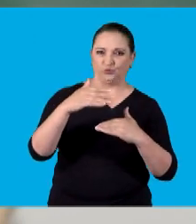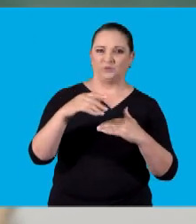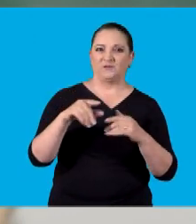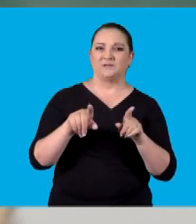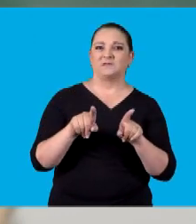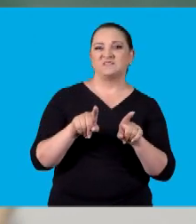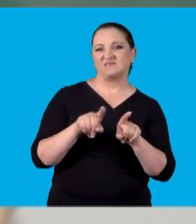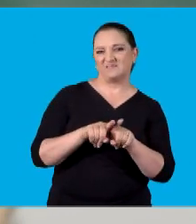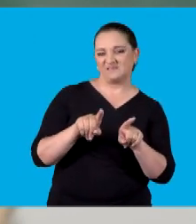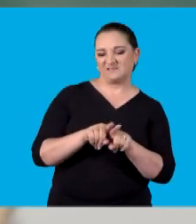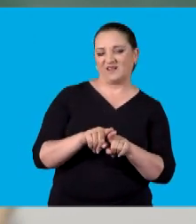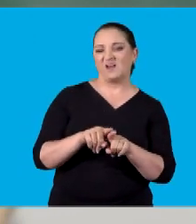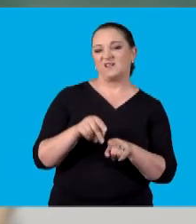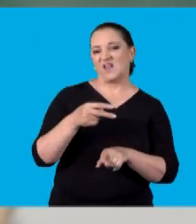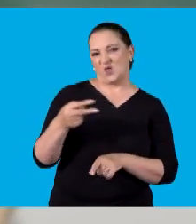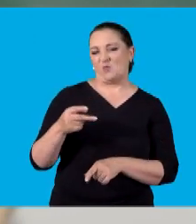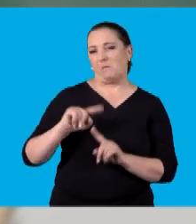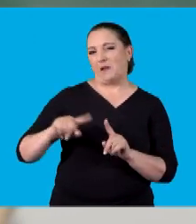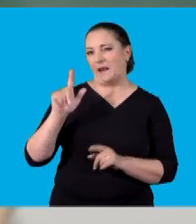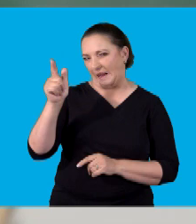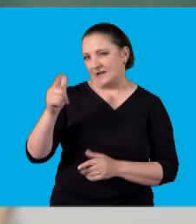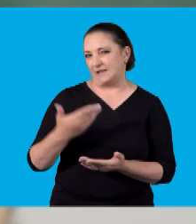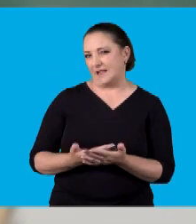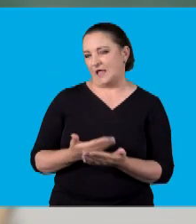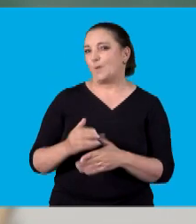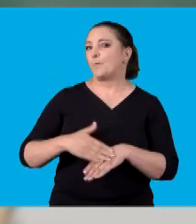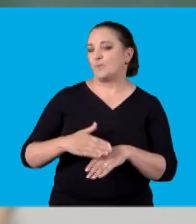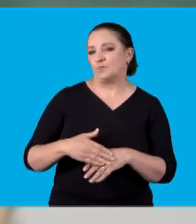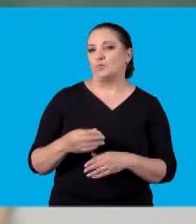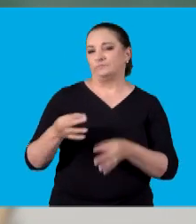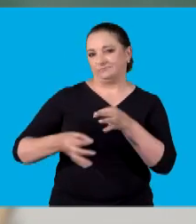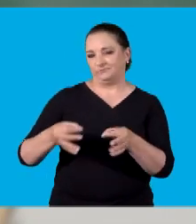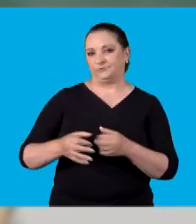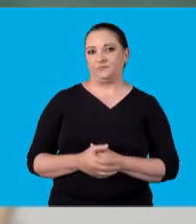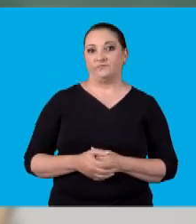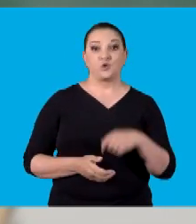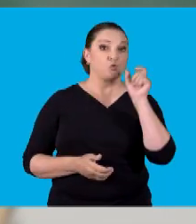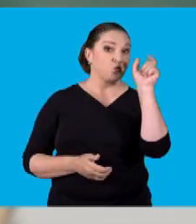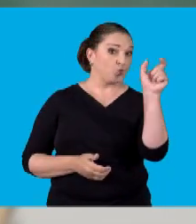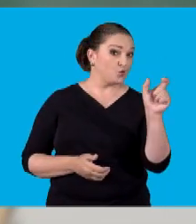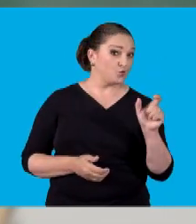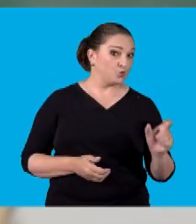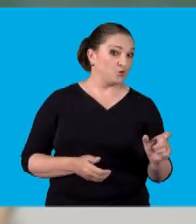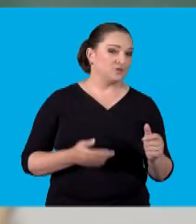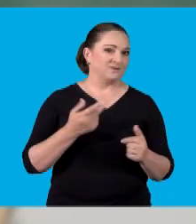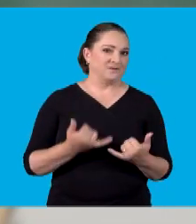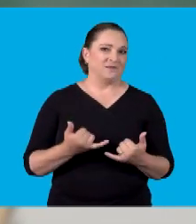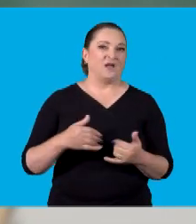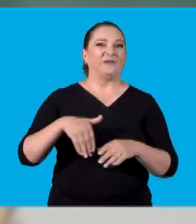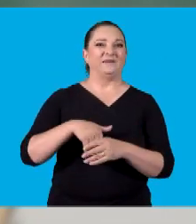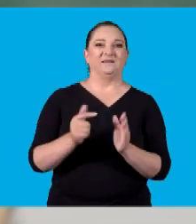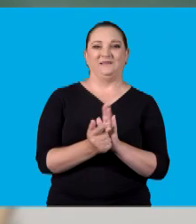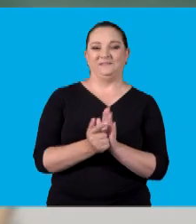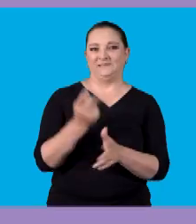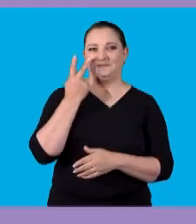equal as well. But we can look at that later on in our lesson. Let's move over to the keywords that we are going to be